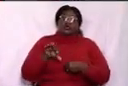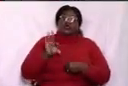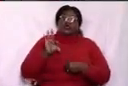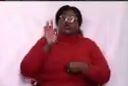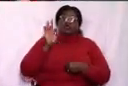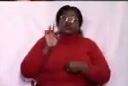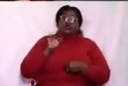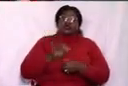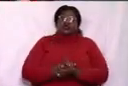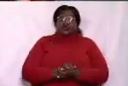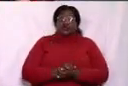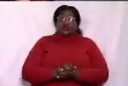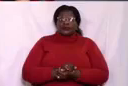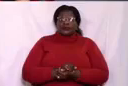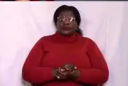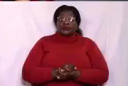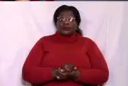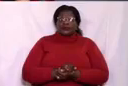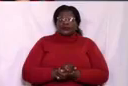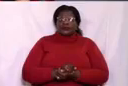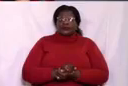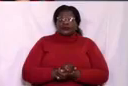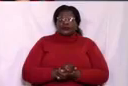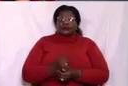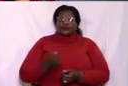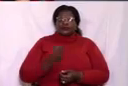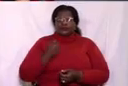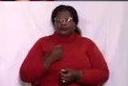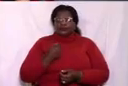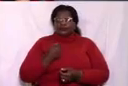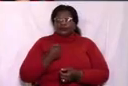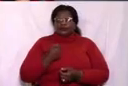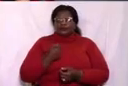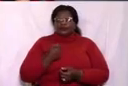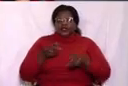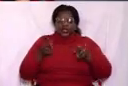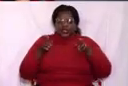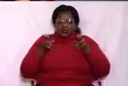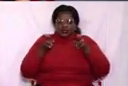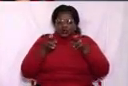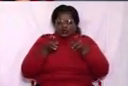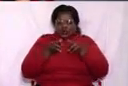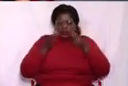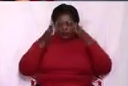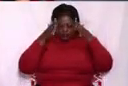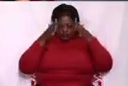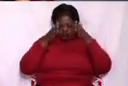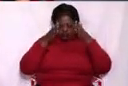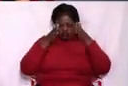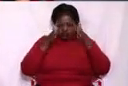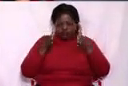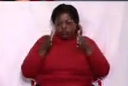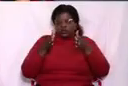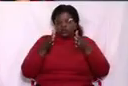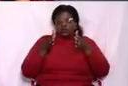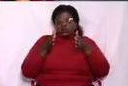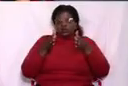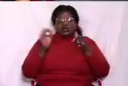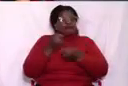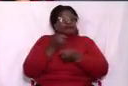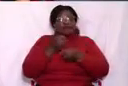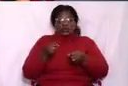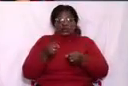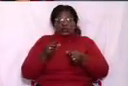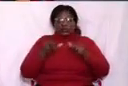Well, I'm a person that has a really short attention span, so I